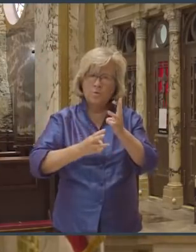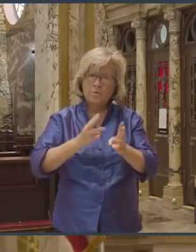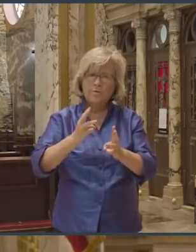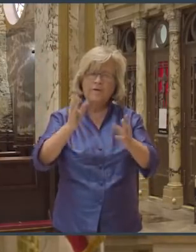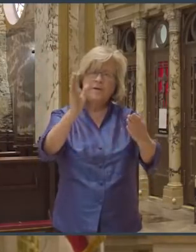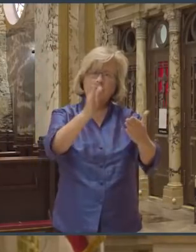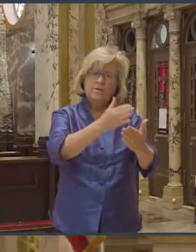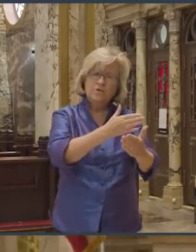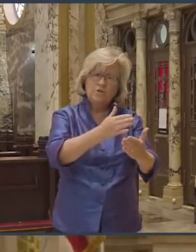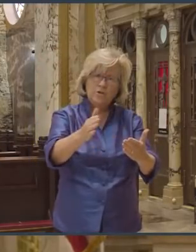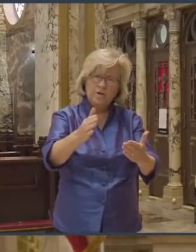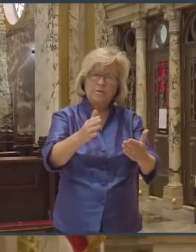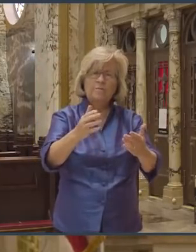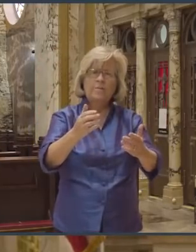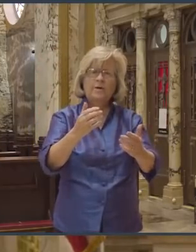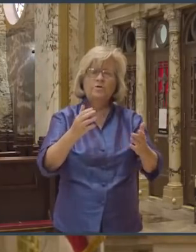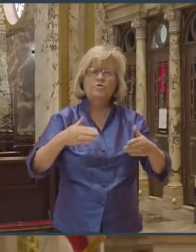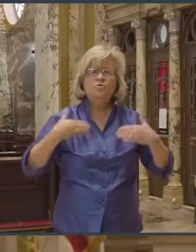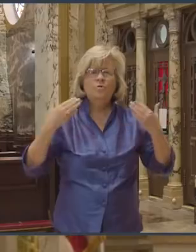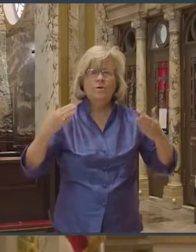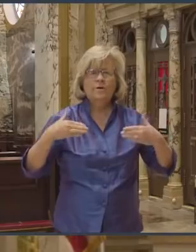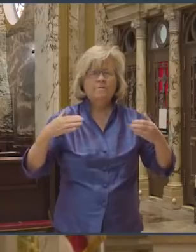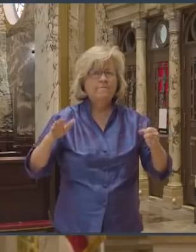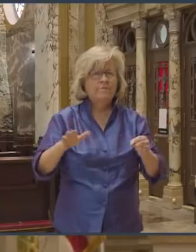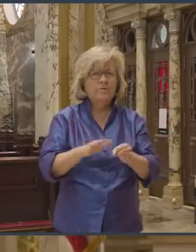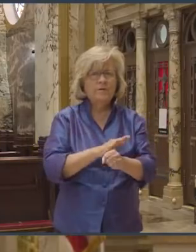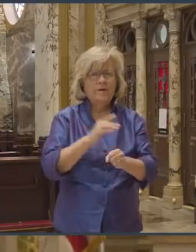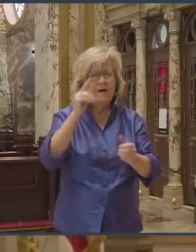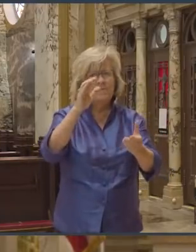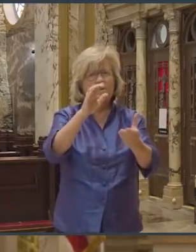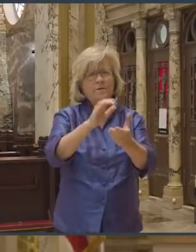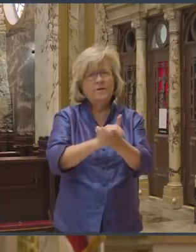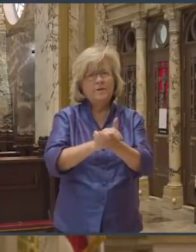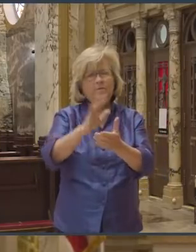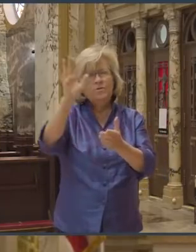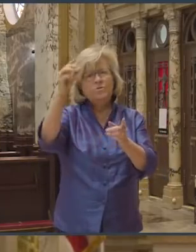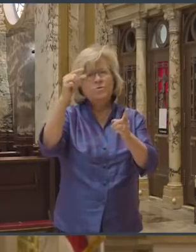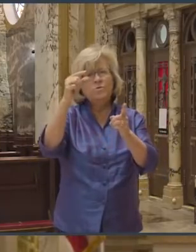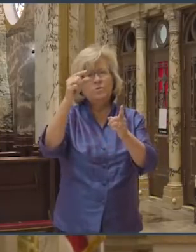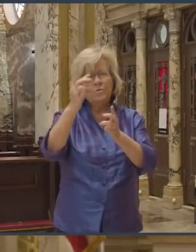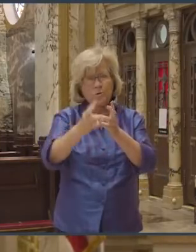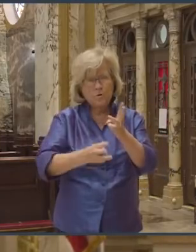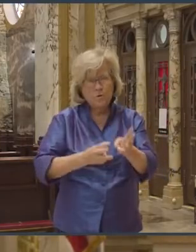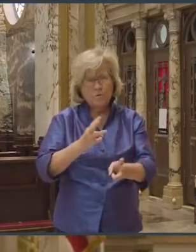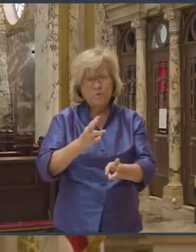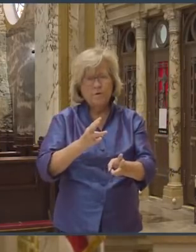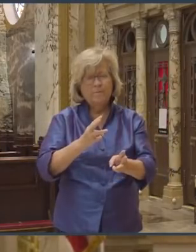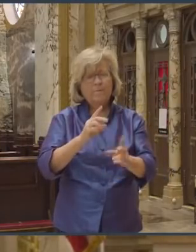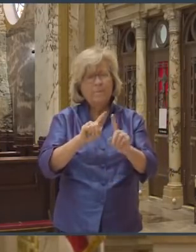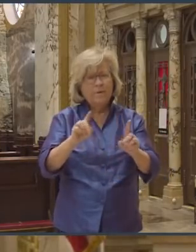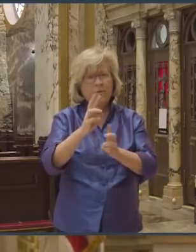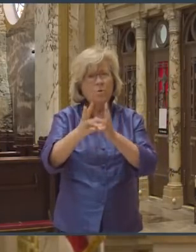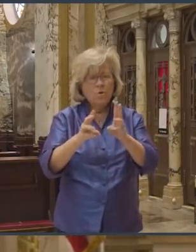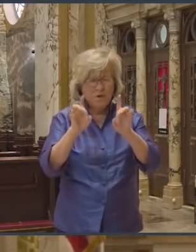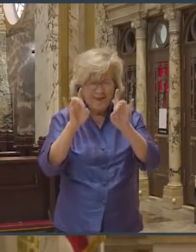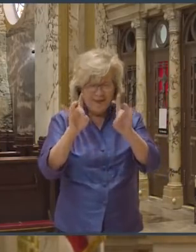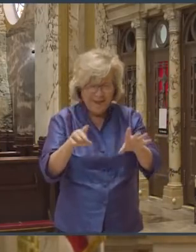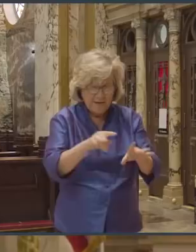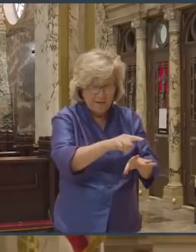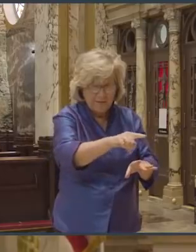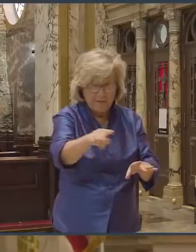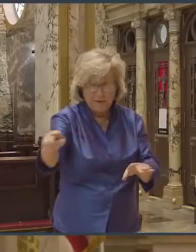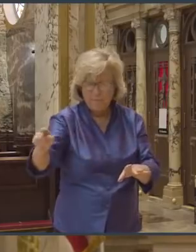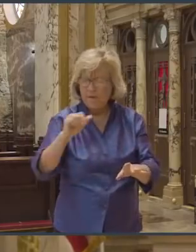my joy completely. I gave them your word, and the world hated them, because they do